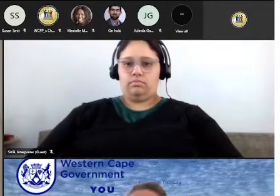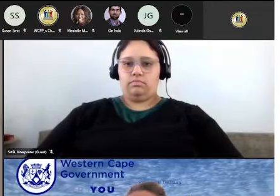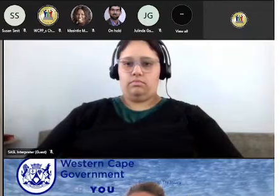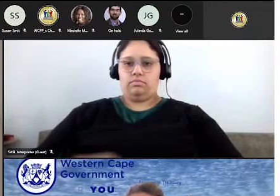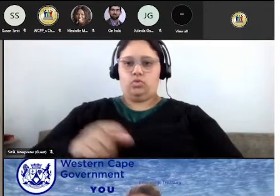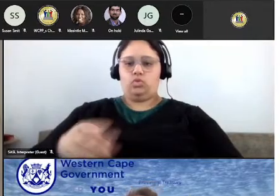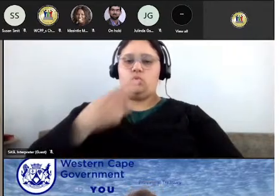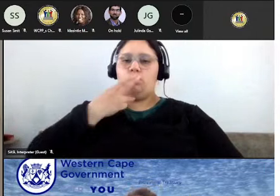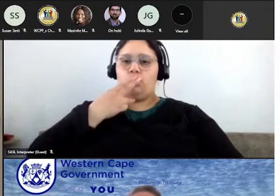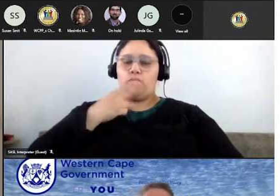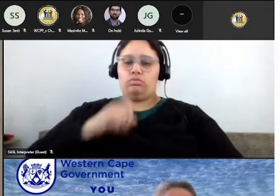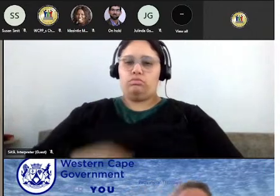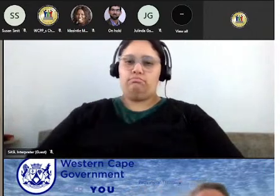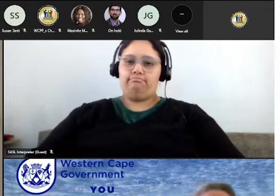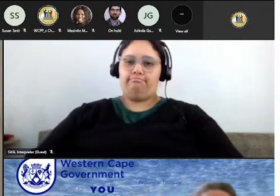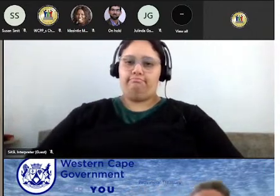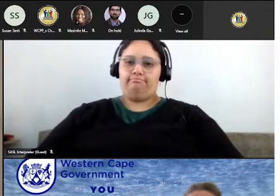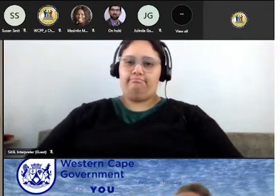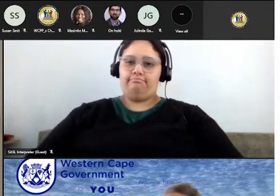You're on mute, HOD.